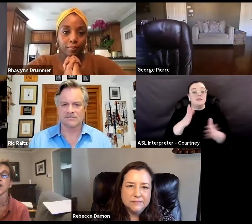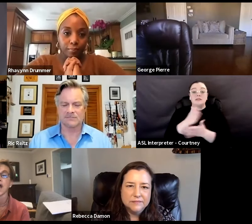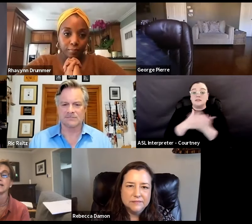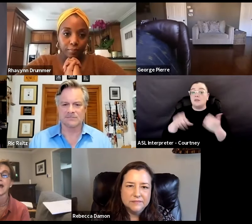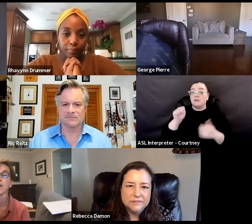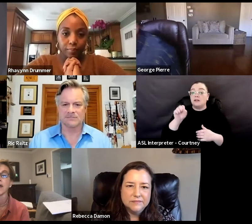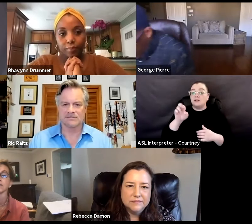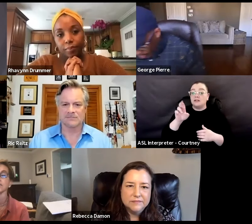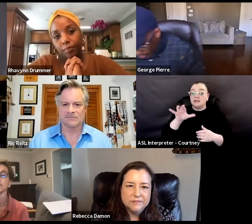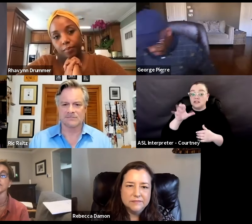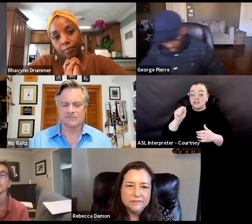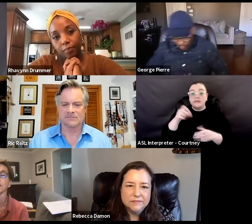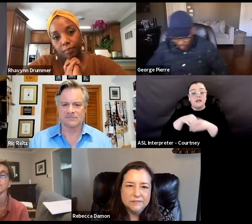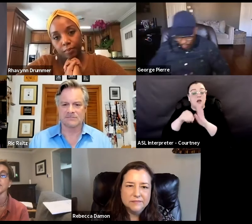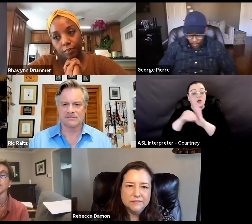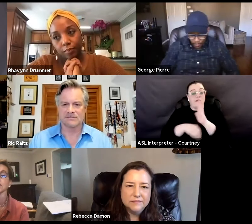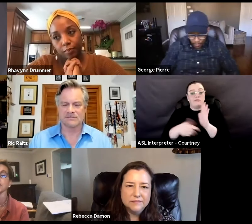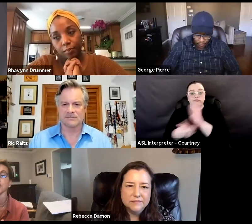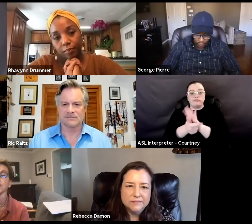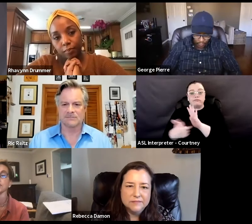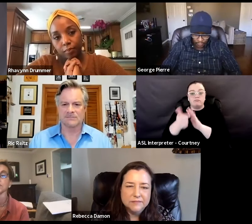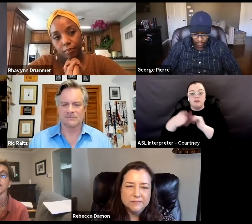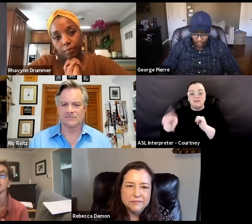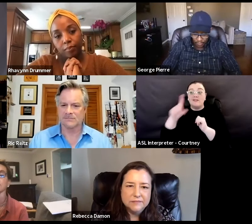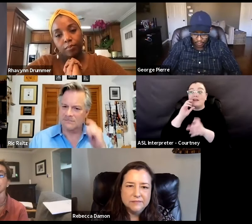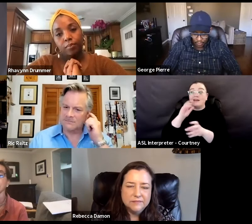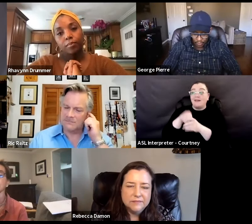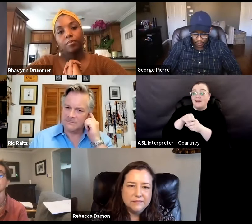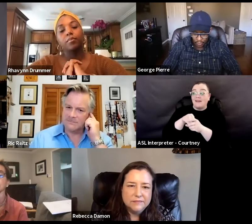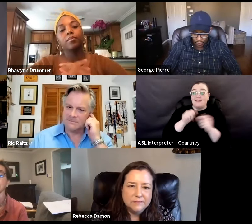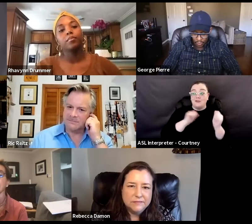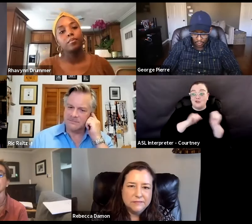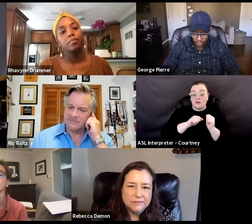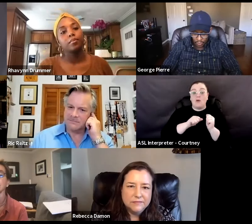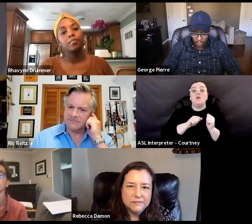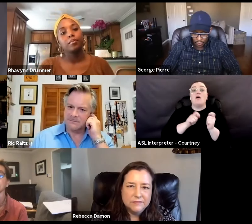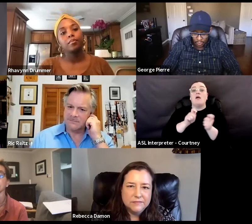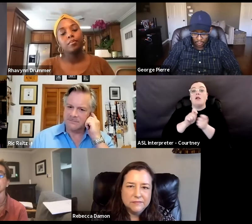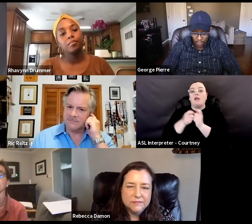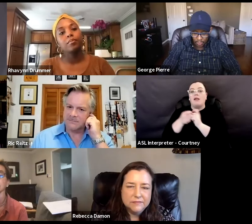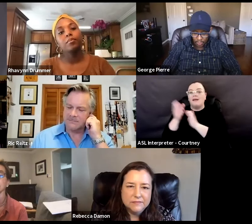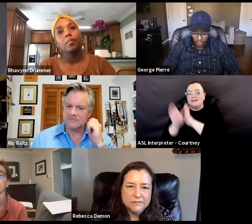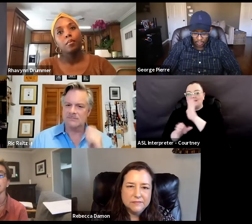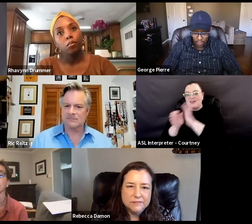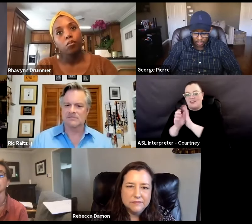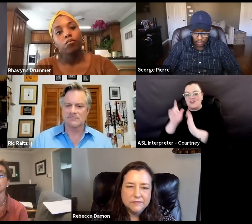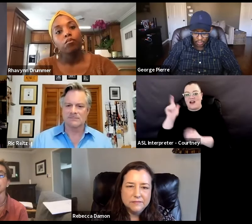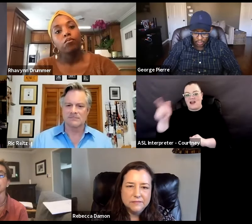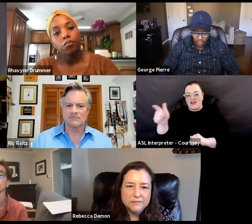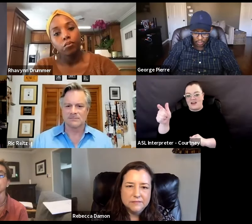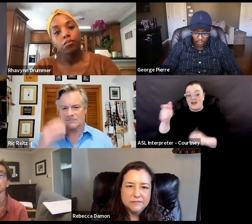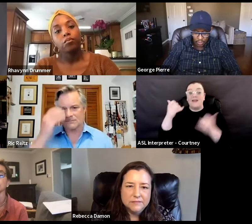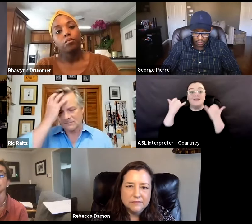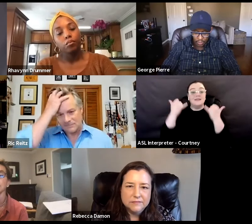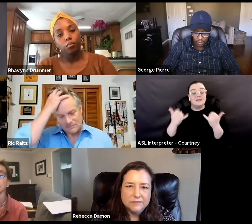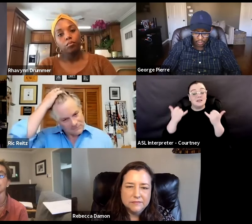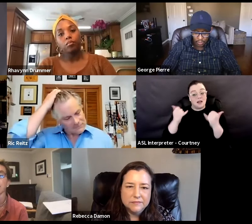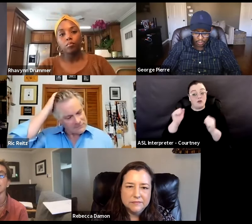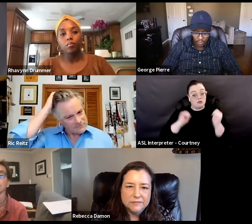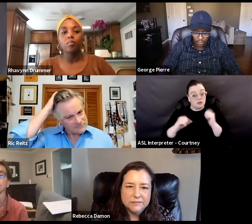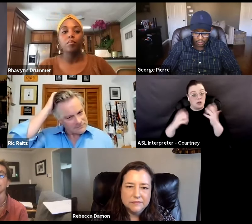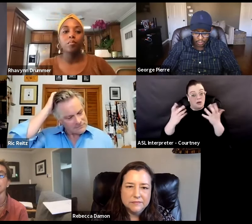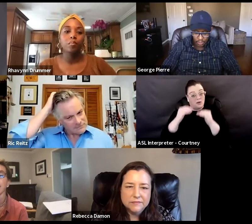would not allow actors who had appeared on a show to play a different character in a later season. Now that shows wish to